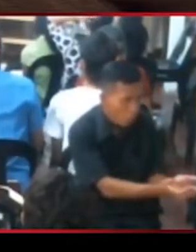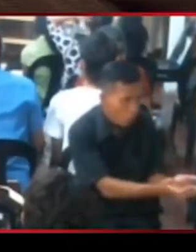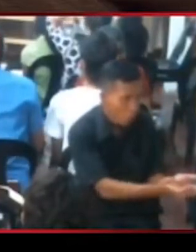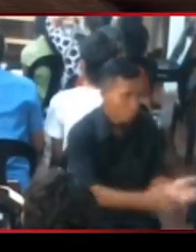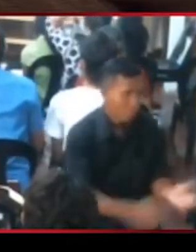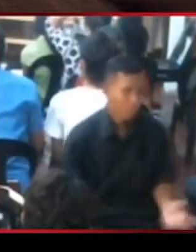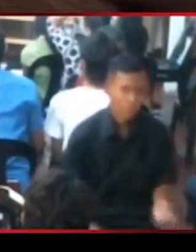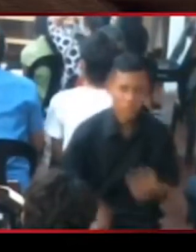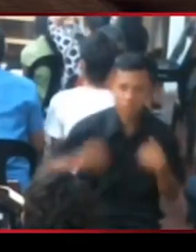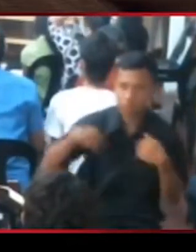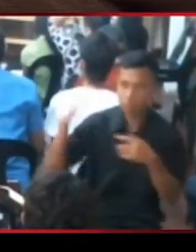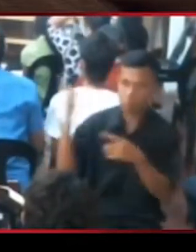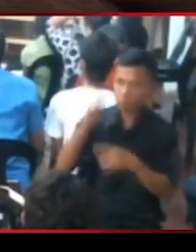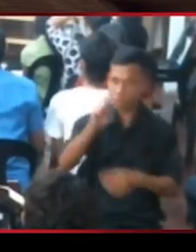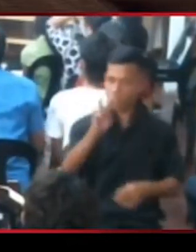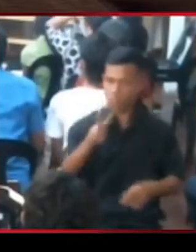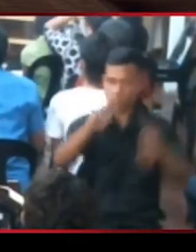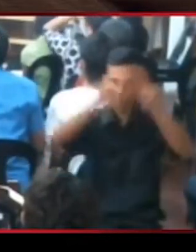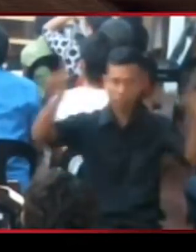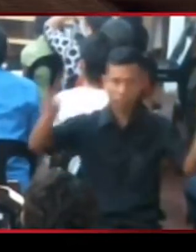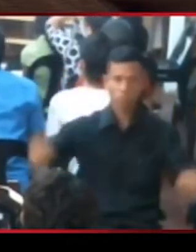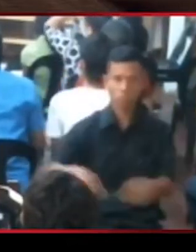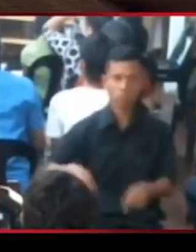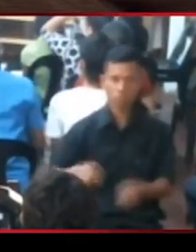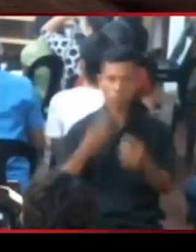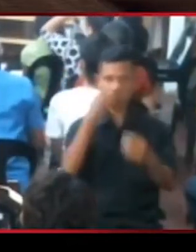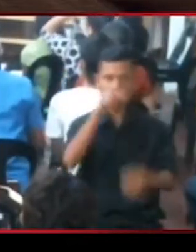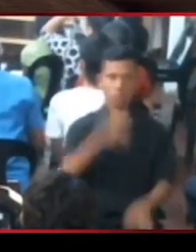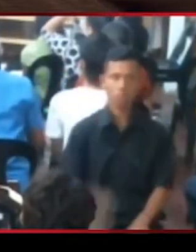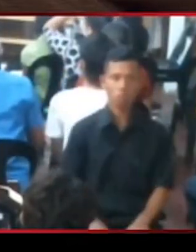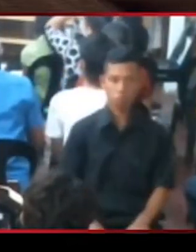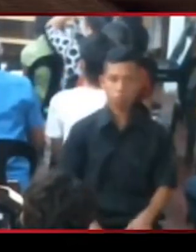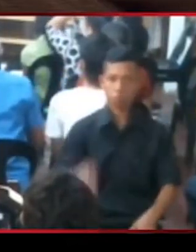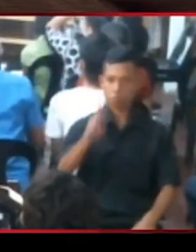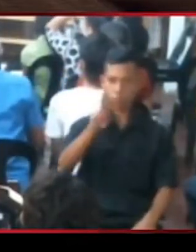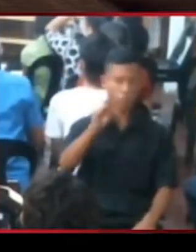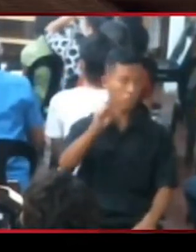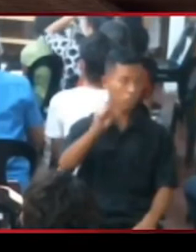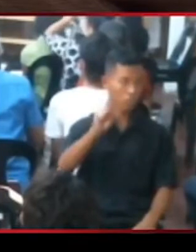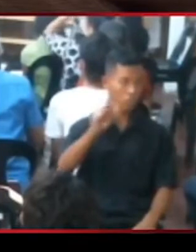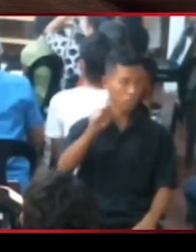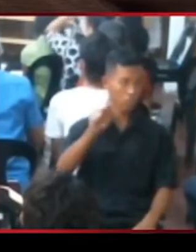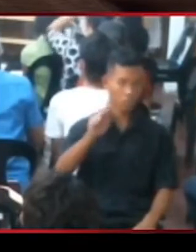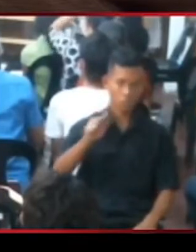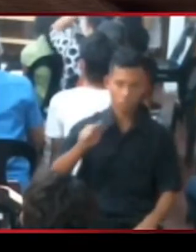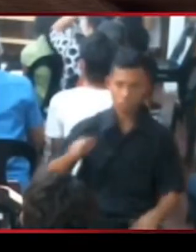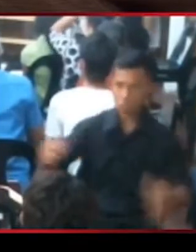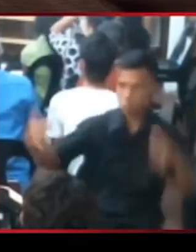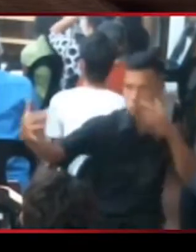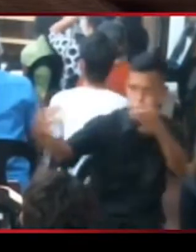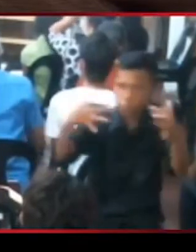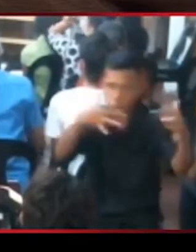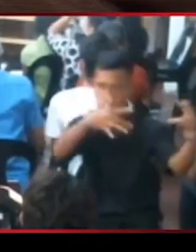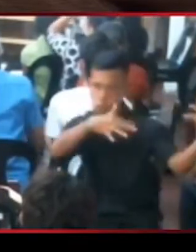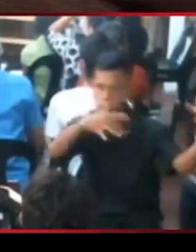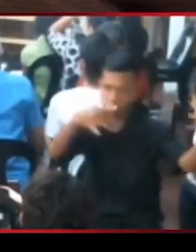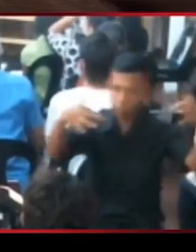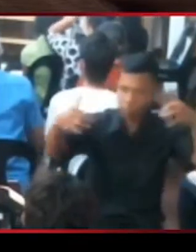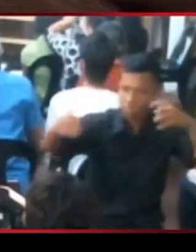military action going on. Iran is threatening the U.S., and other countries are threatening the U.S.,